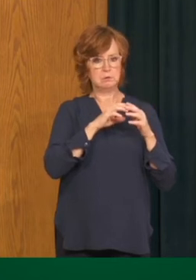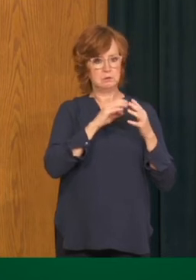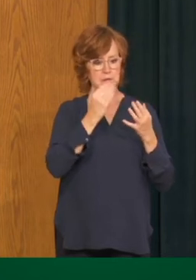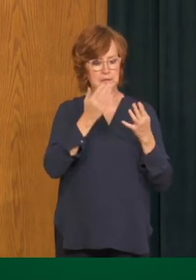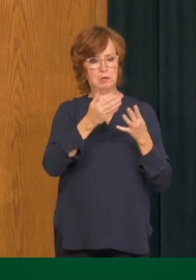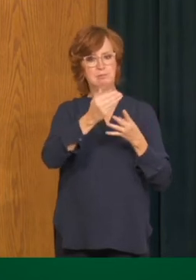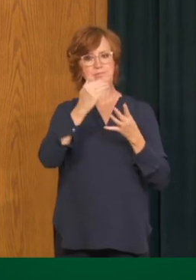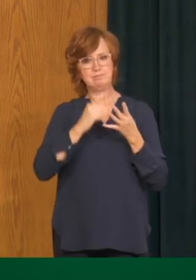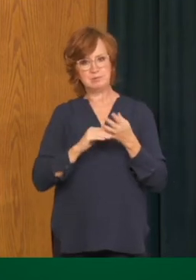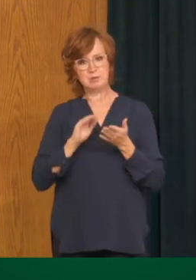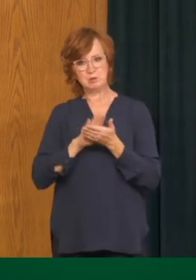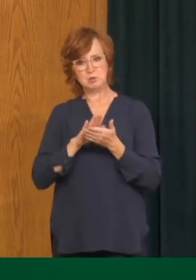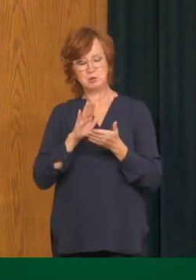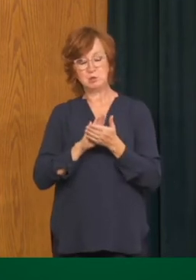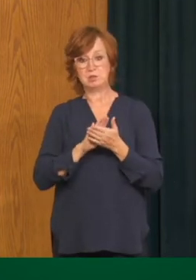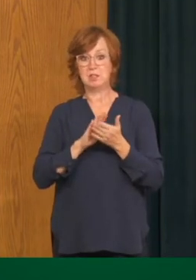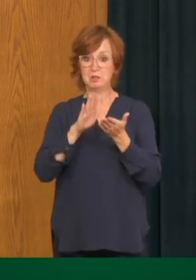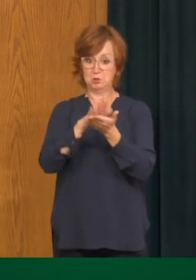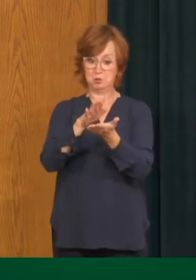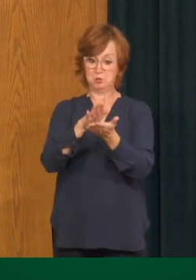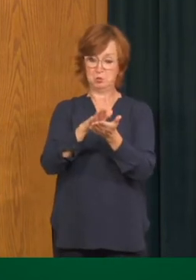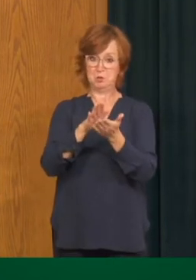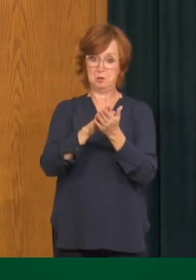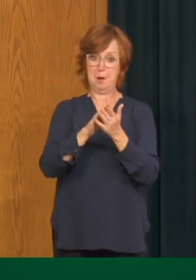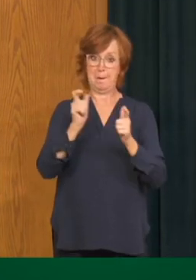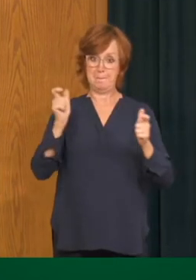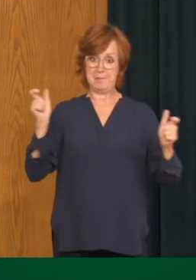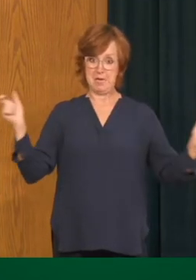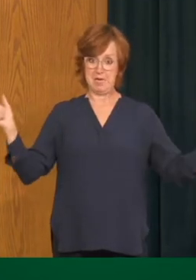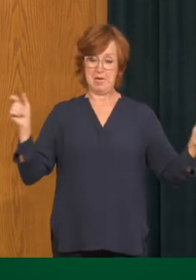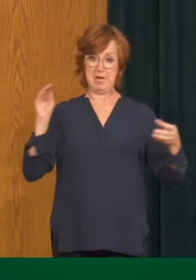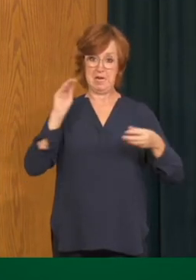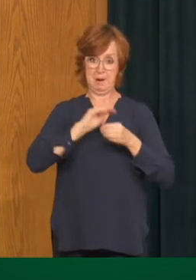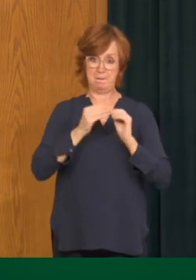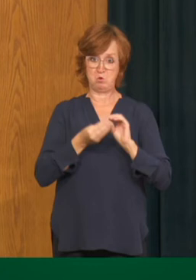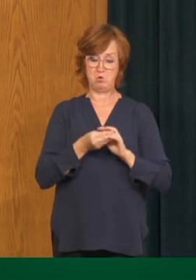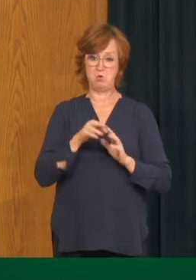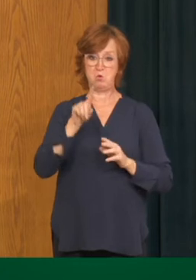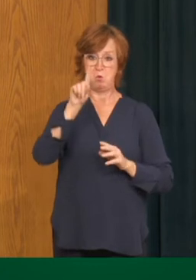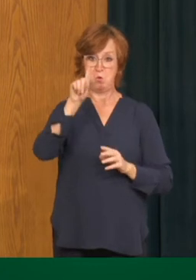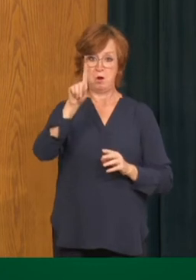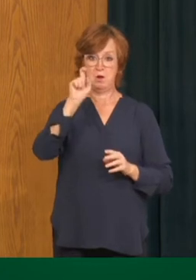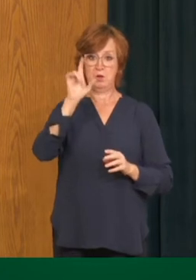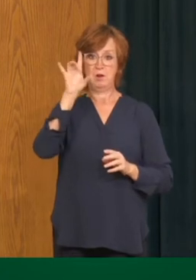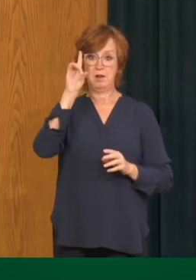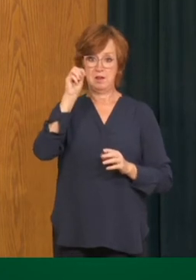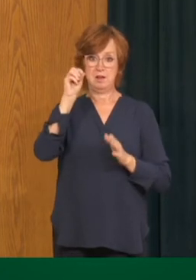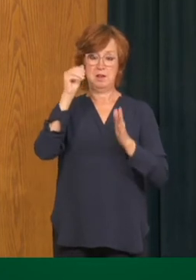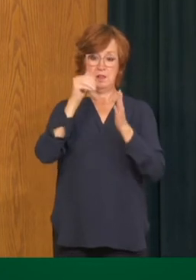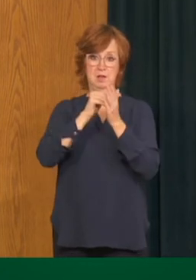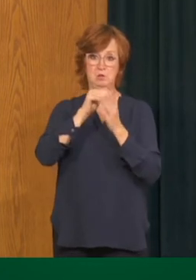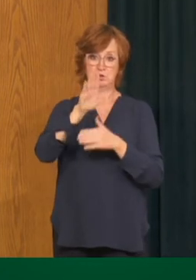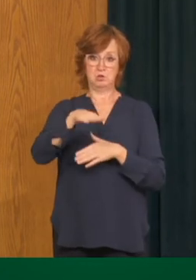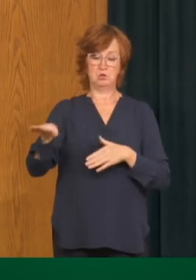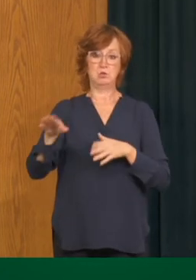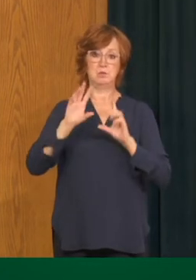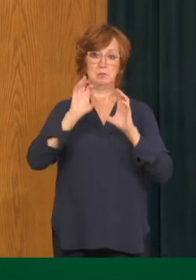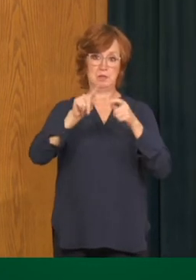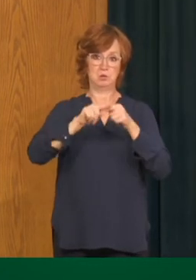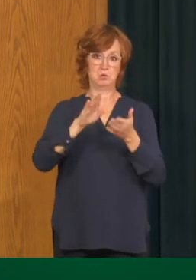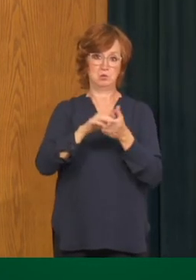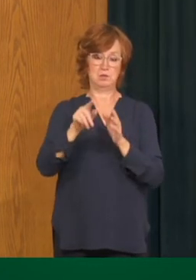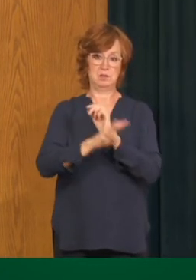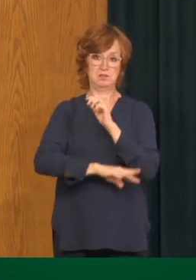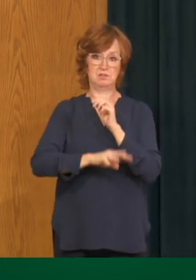sector of our community to send 180,000 kids back to schools across this province. It's something we take